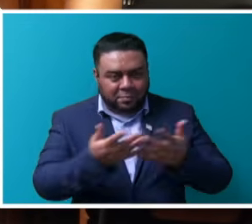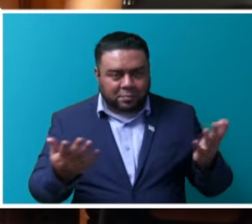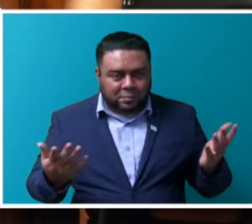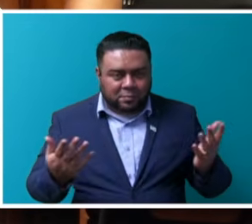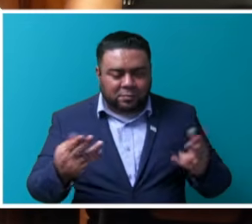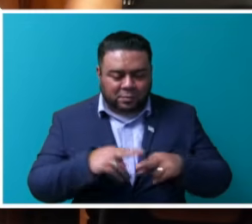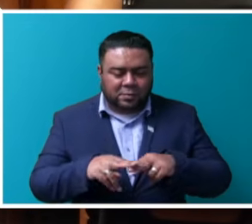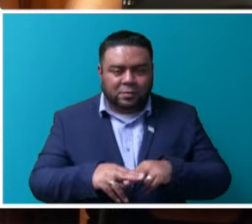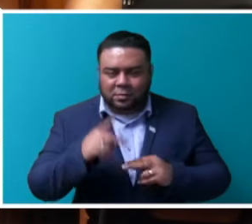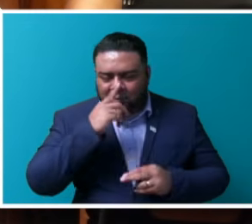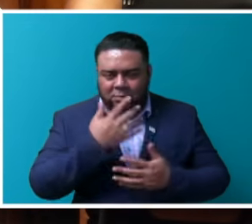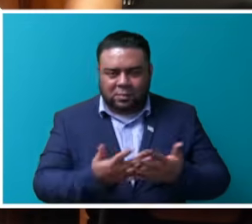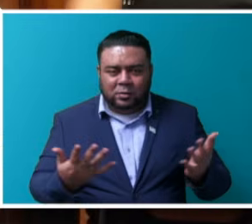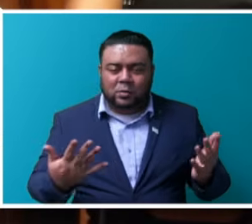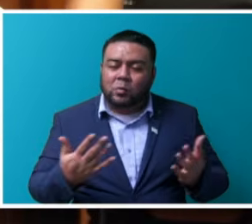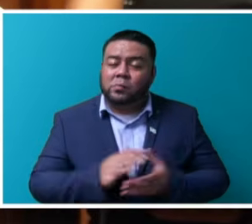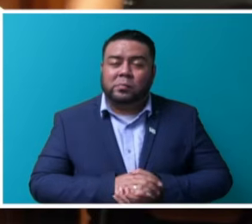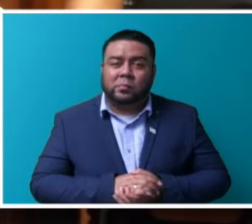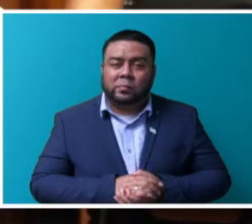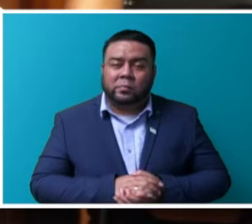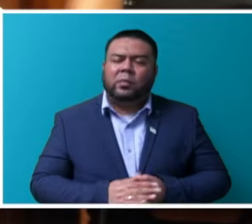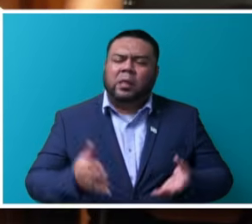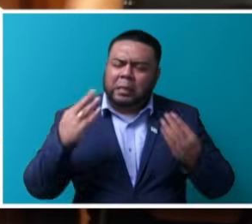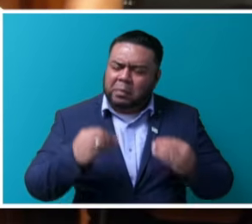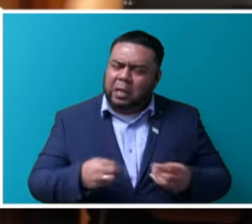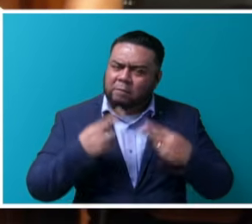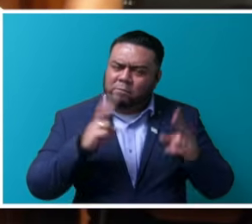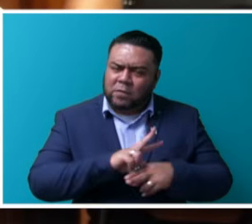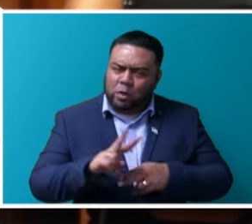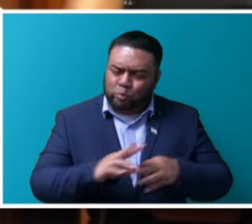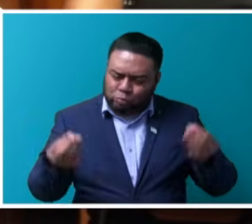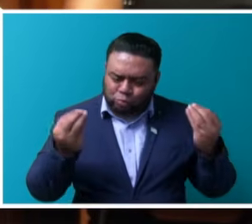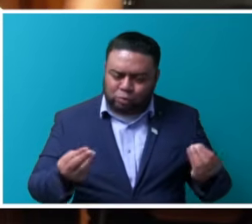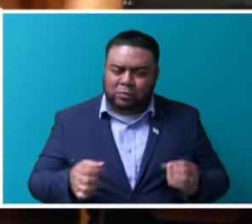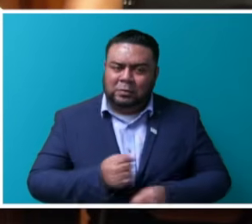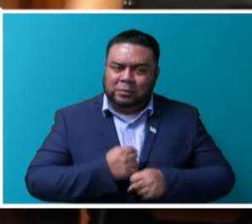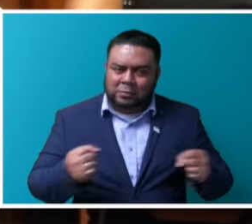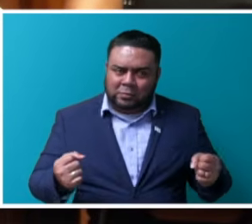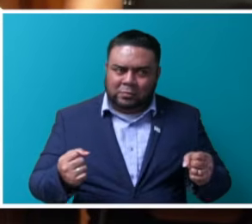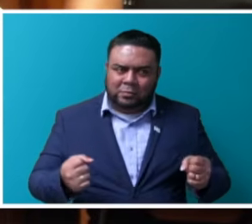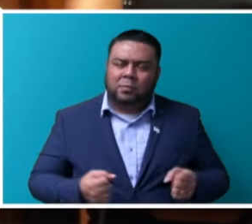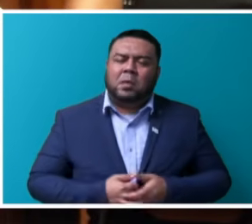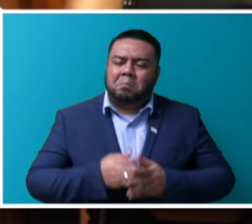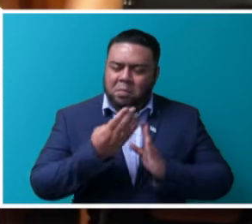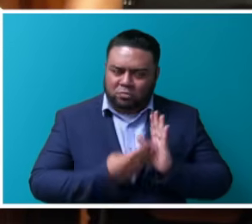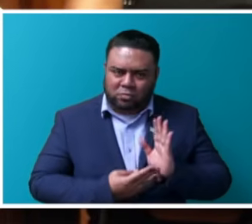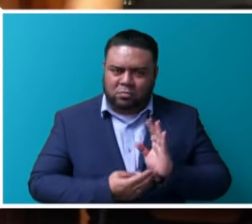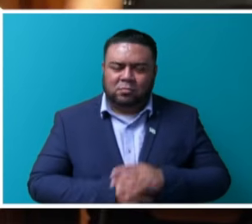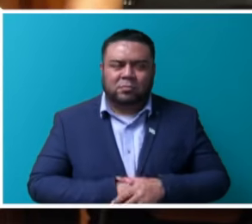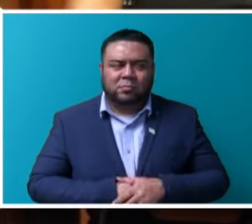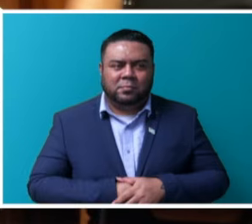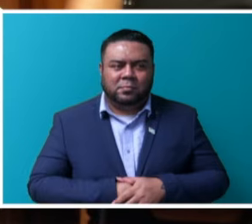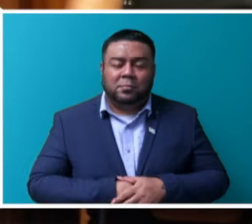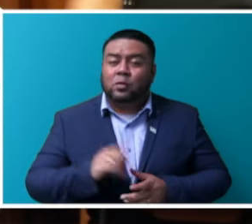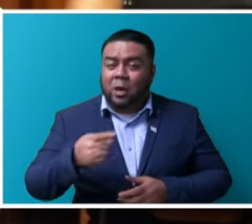to all our citizens. These deeply held values are the pillars that have a firm grip on our budget. So